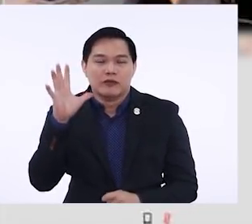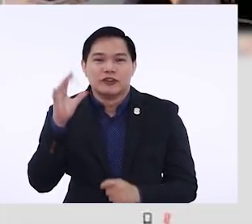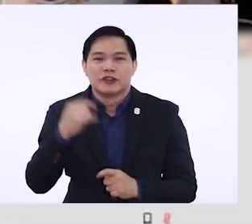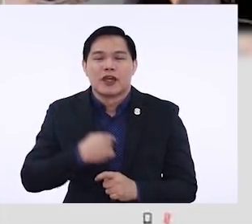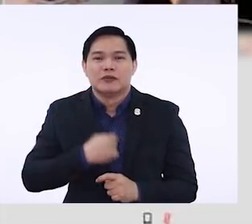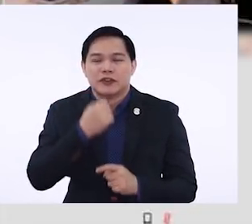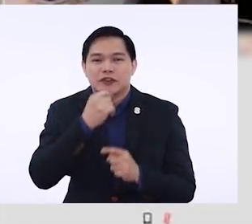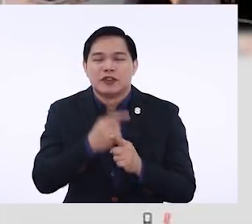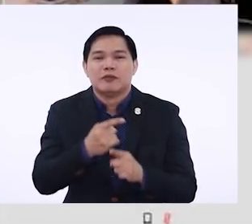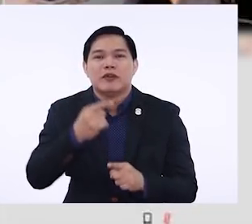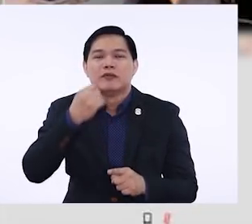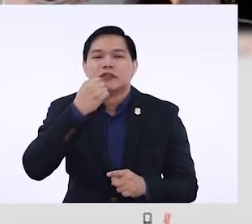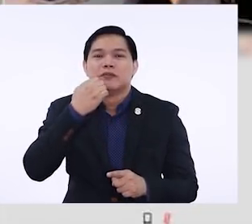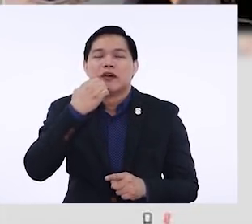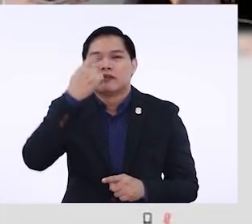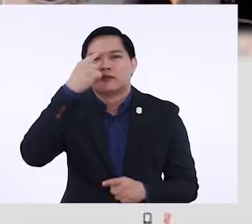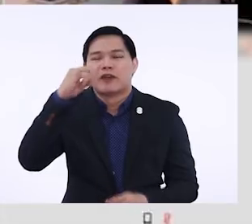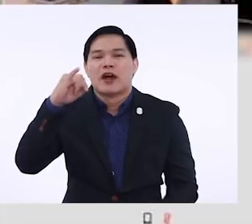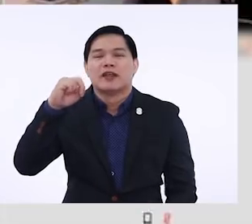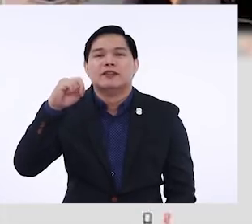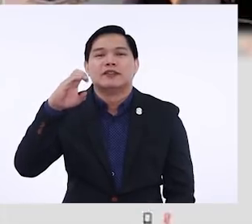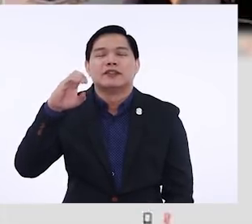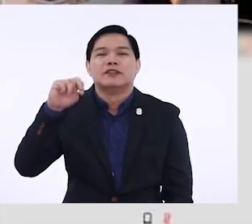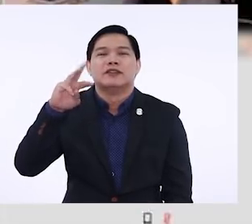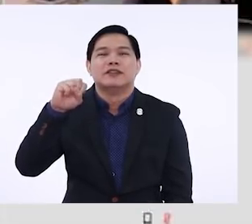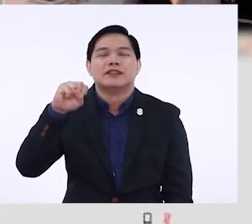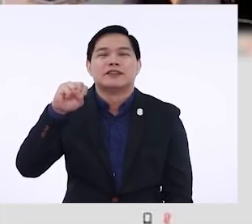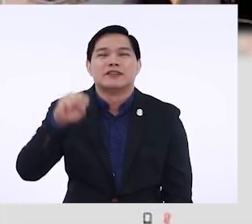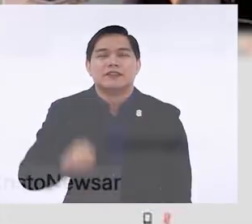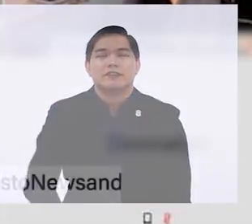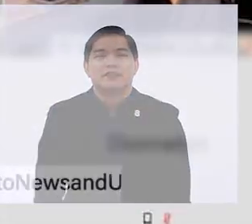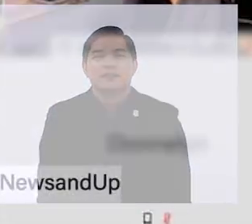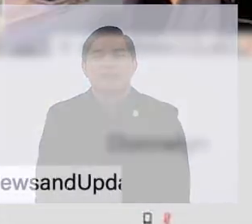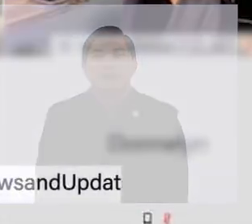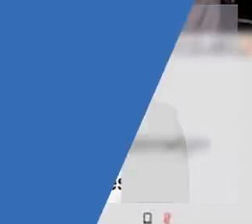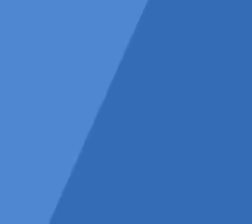am Sister Leslie Evangelista for the Iglesia Ni Cristo News Network.